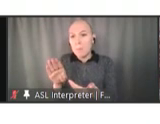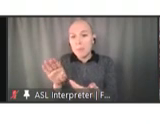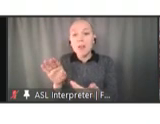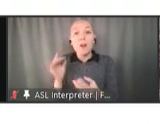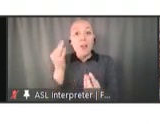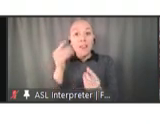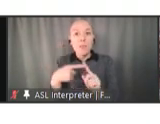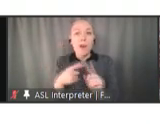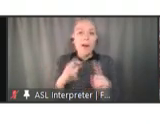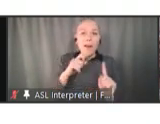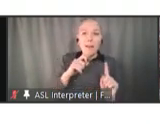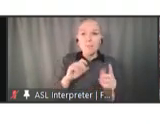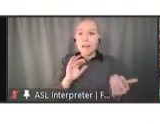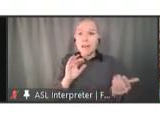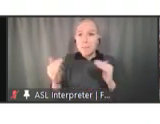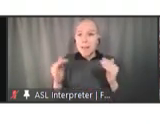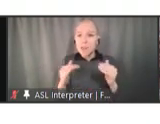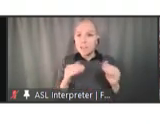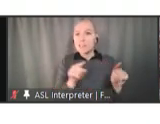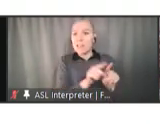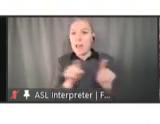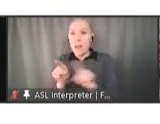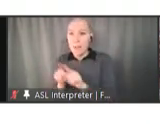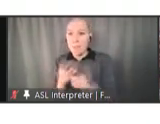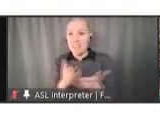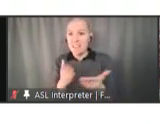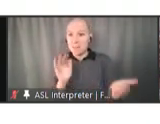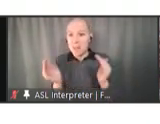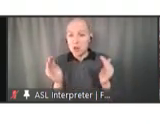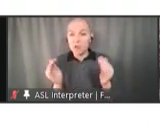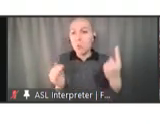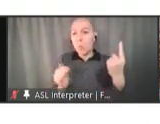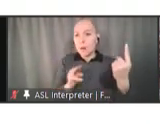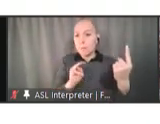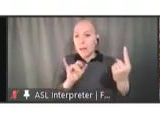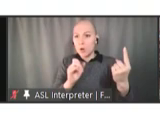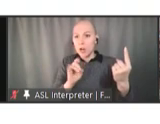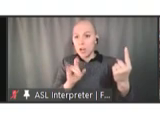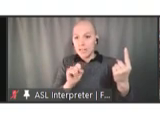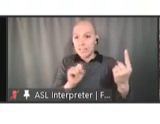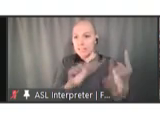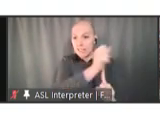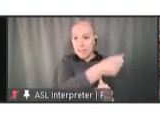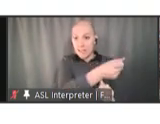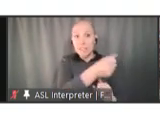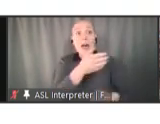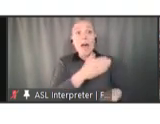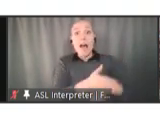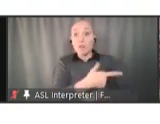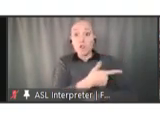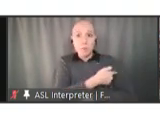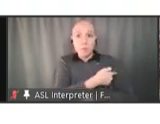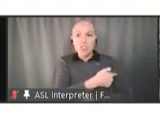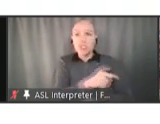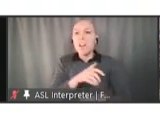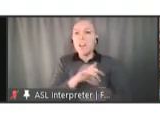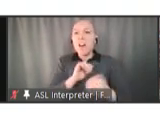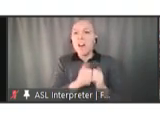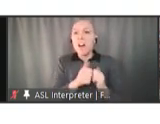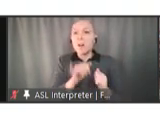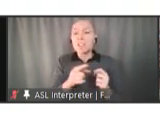apples-to-apples comparison is one myocarditis case after immunization, how does that compare to a